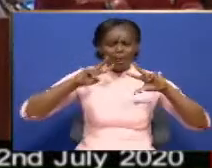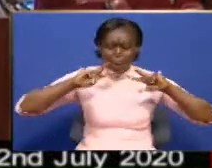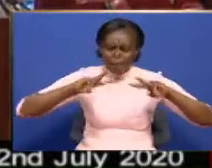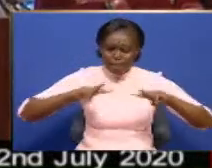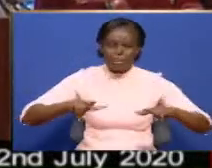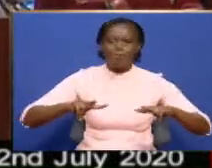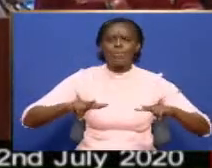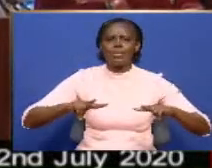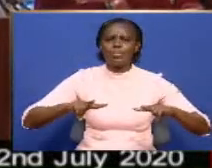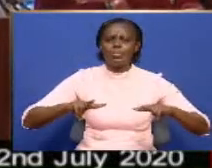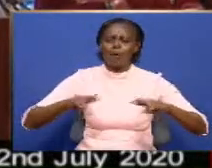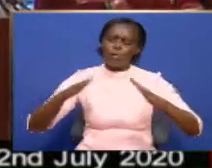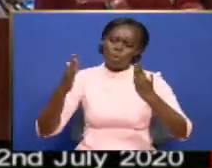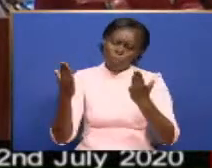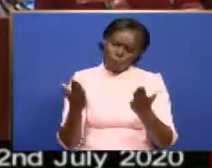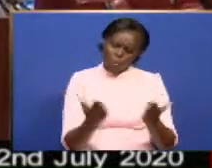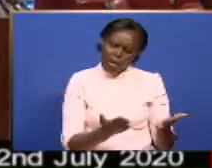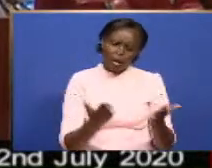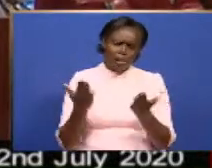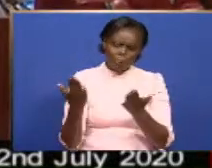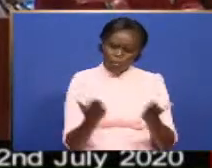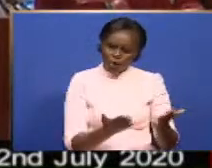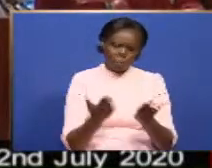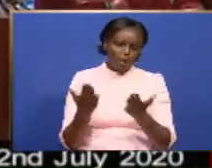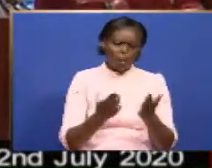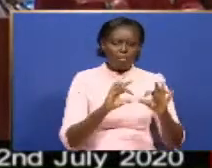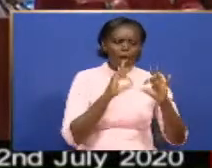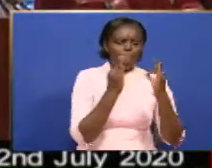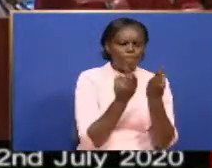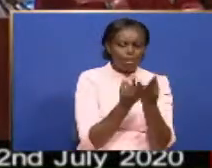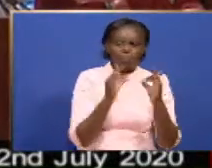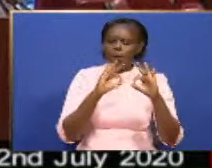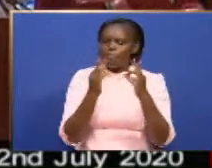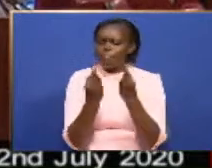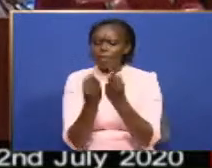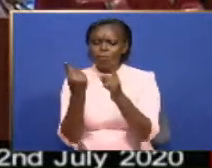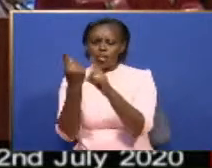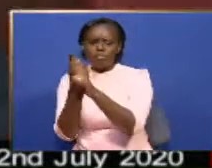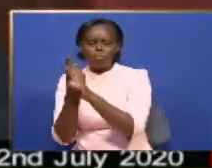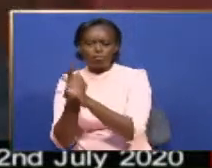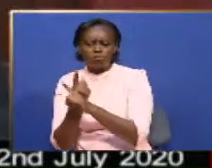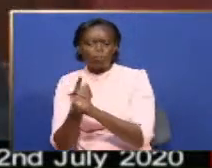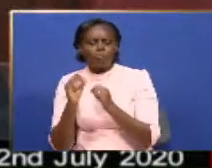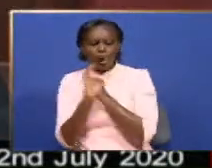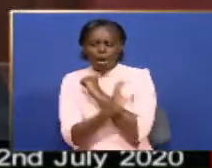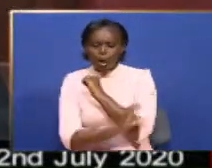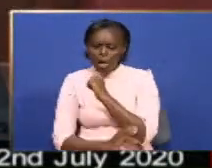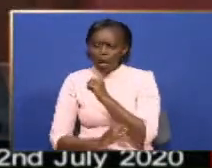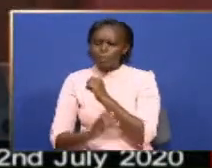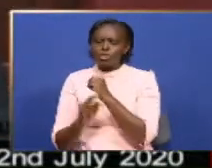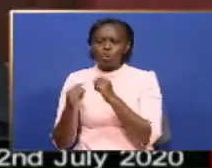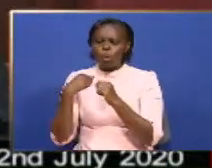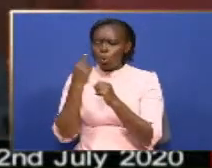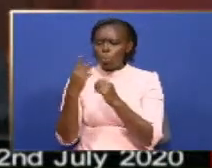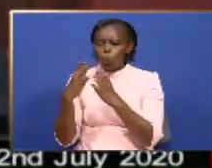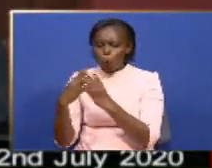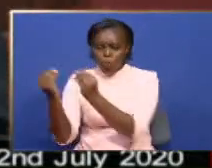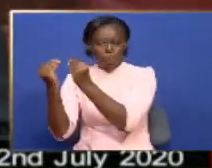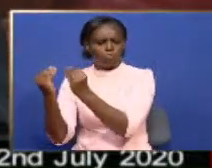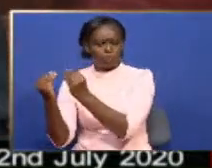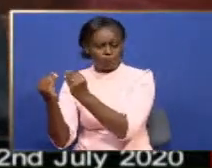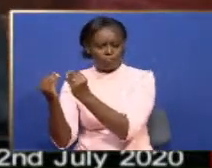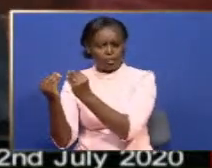hosting members or families running away from chaos in the neighboring